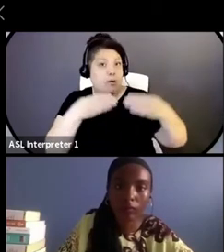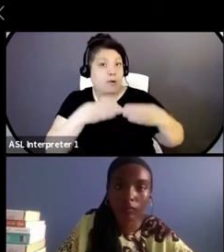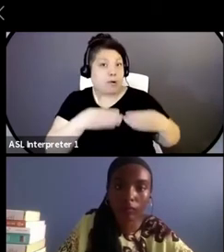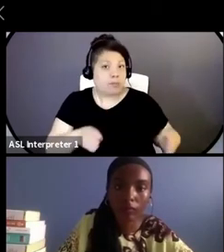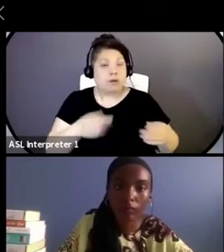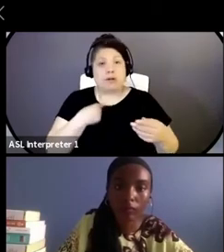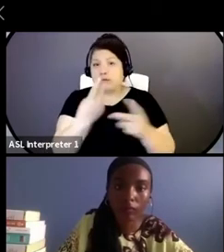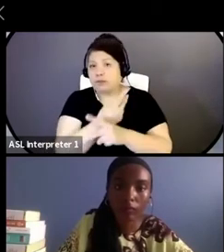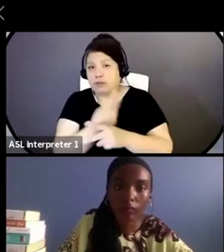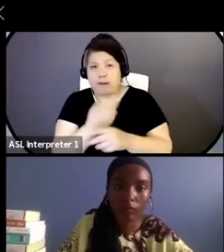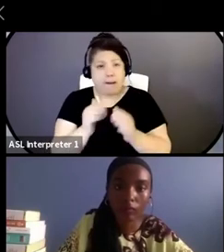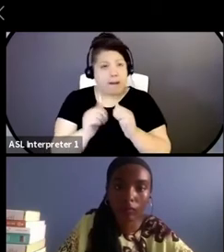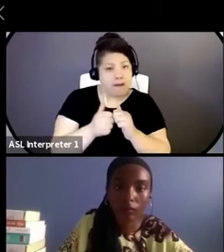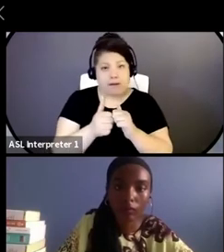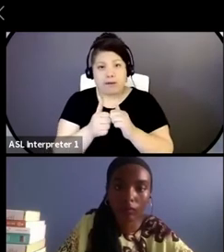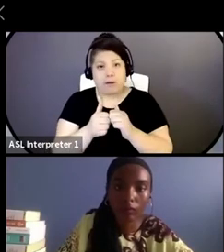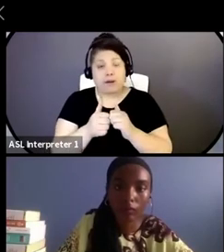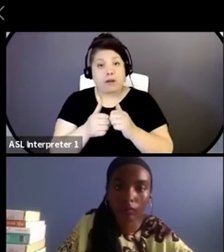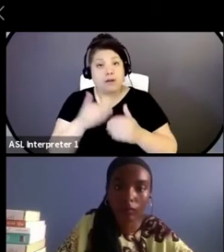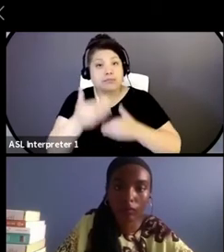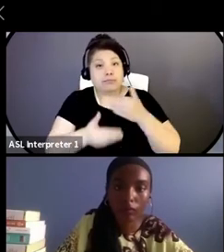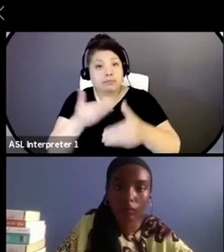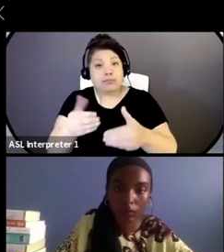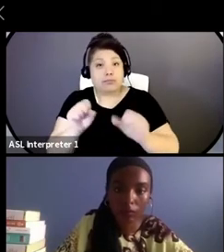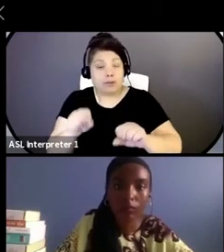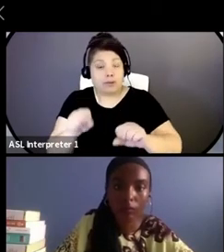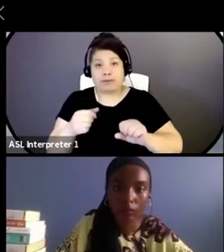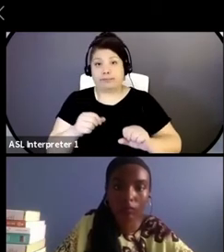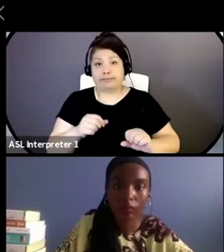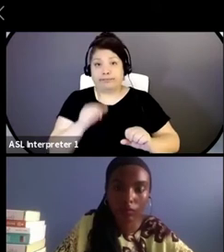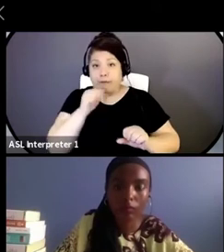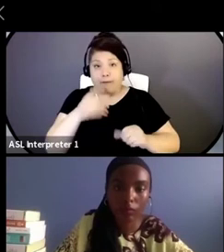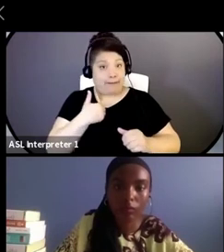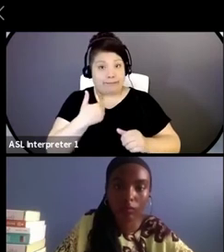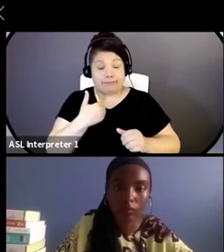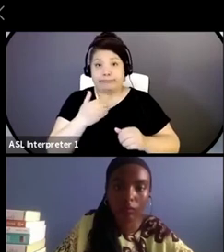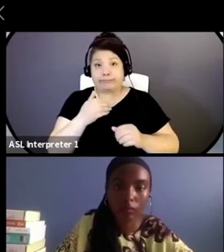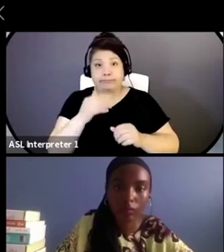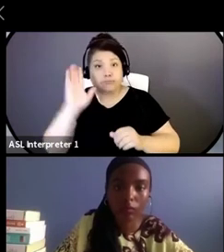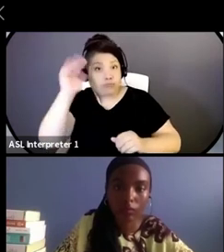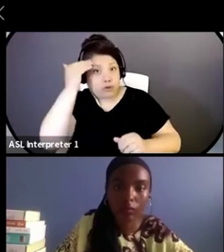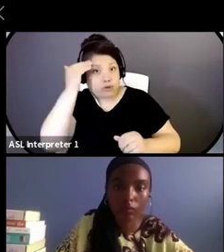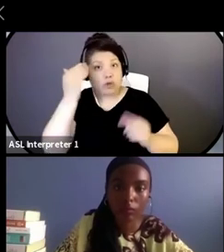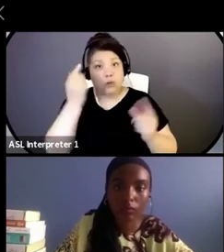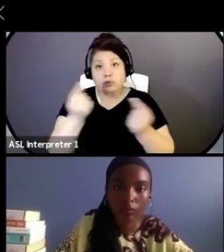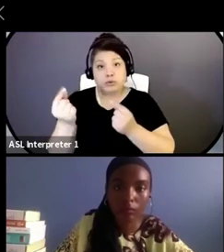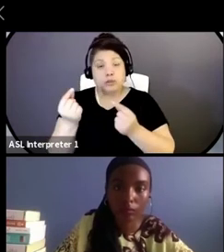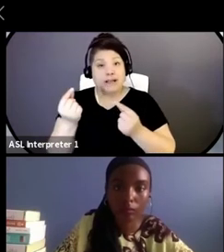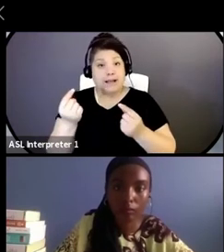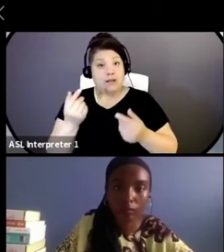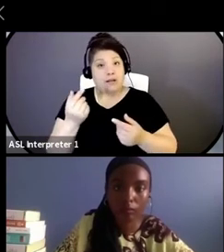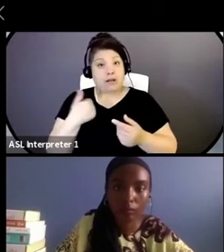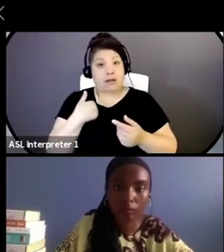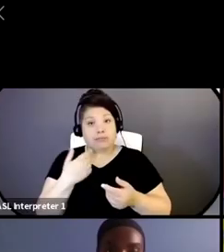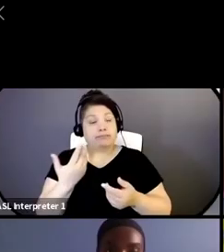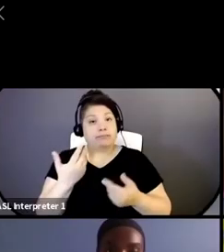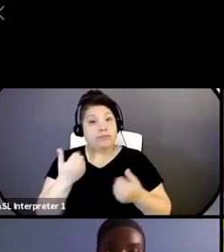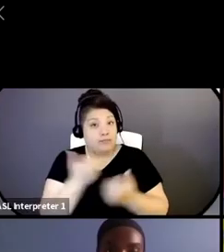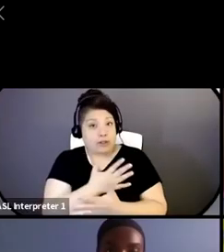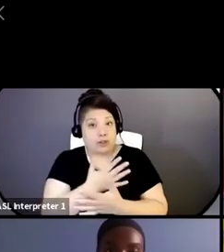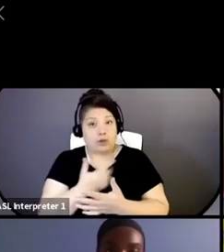figure things out, even though you might not have all the tools, and to leave that fear out of doing the wrong